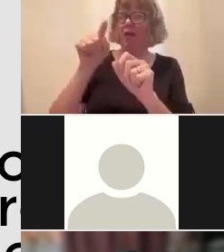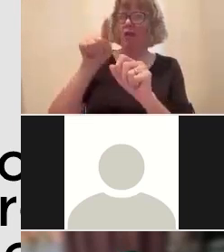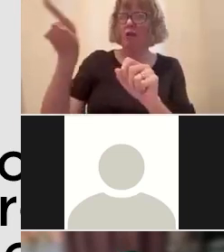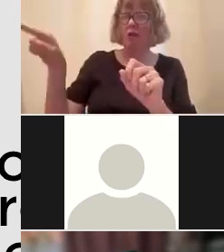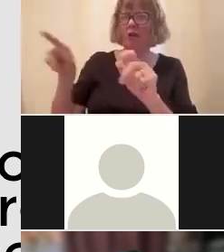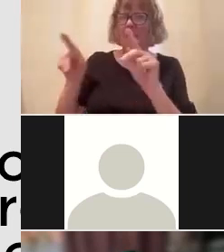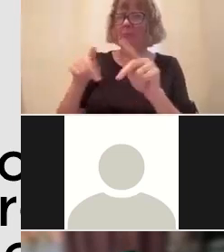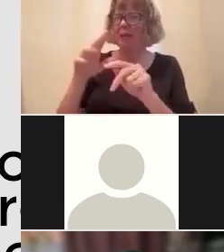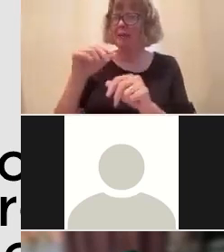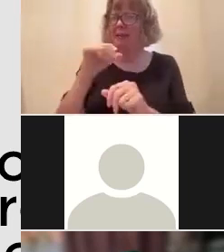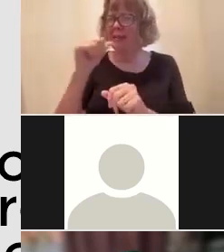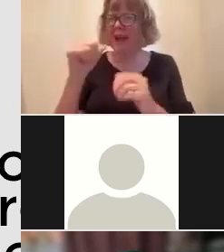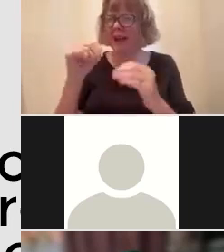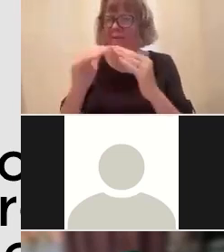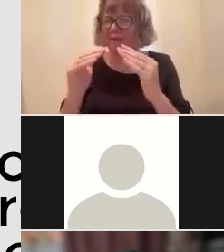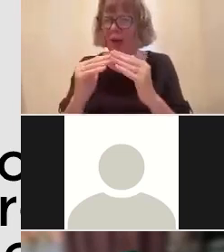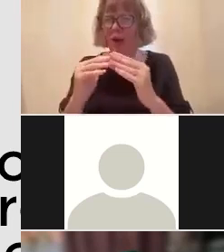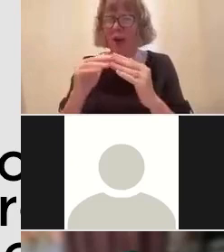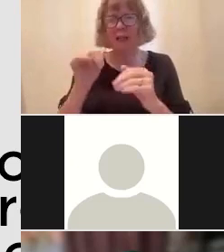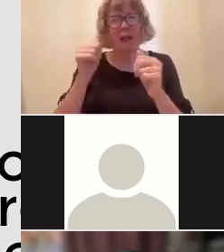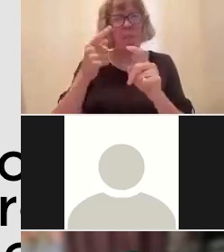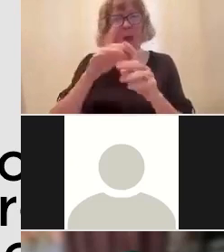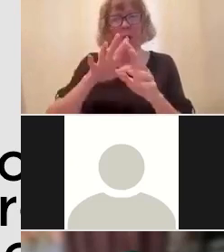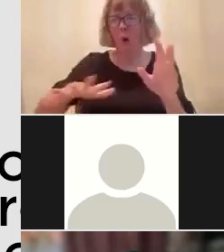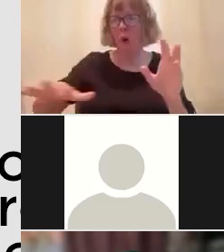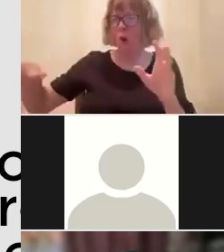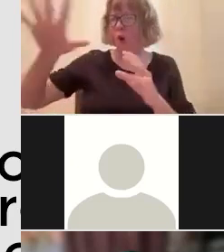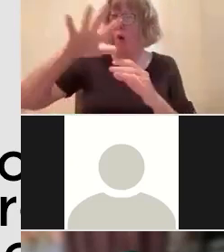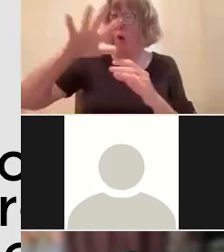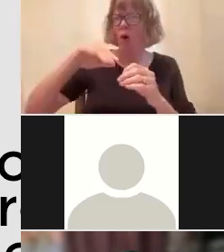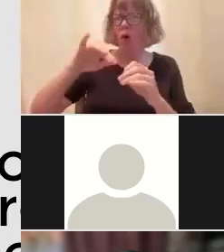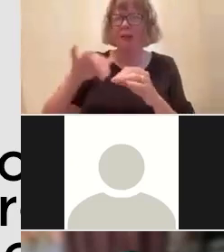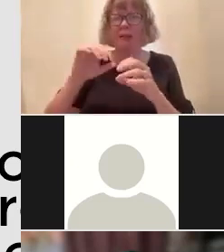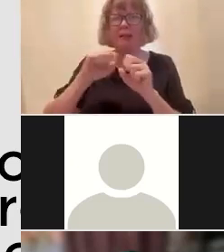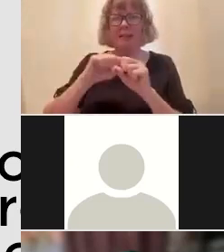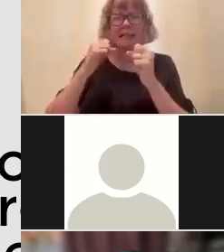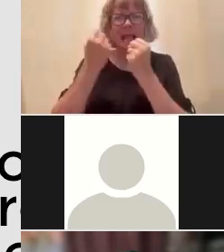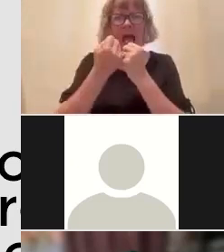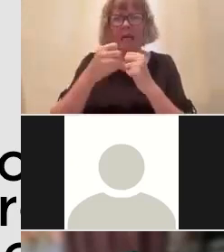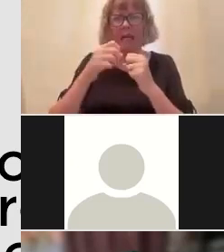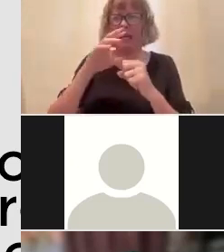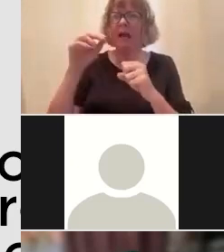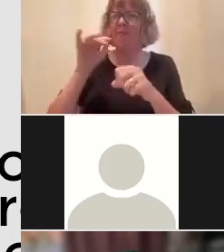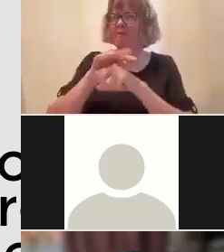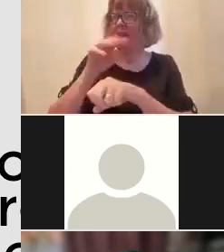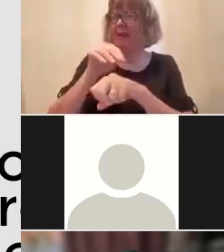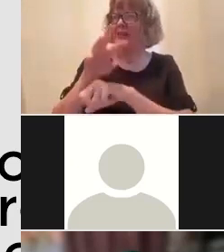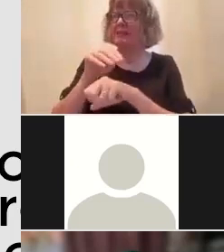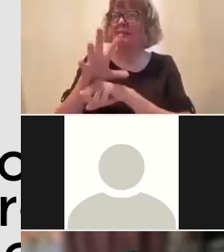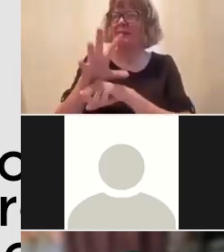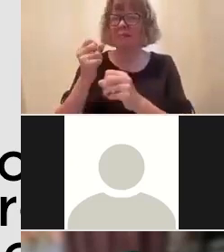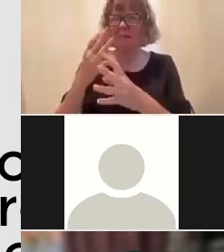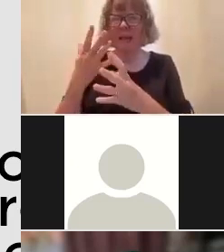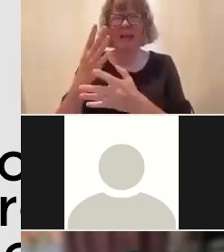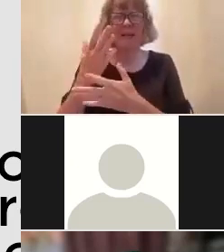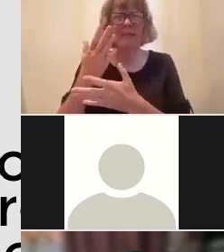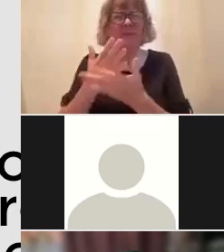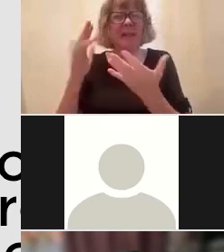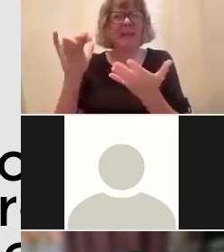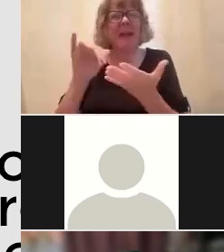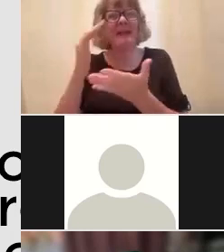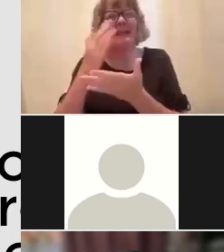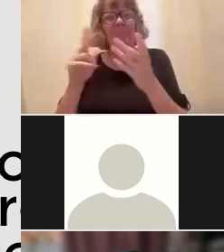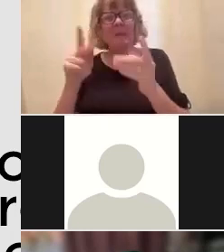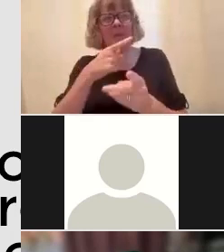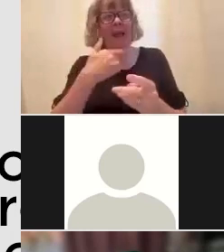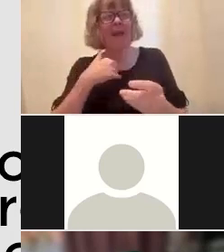treatment happens throughout society, affecting many areas of life. Some people get special advantages, and others are controlled